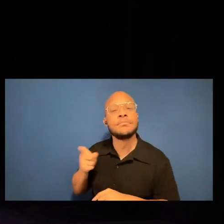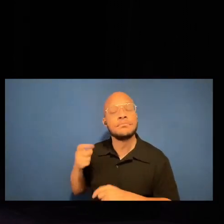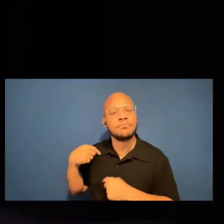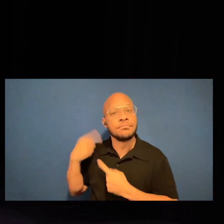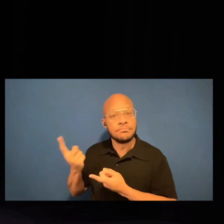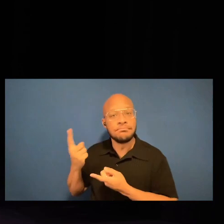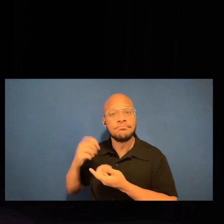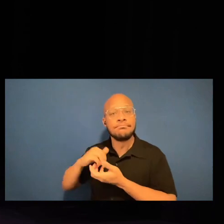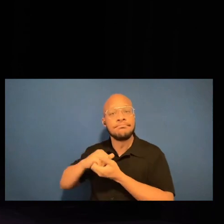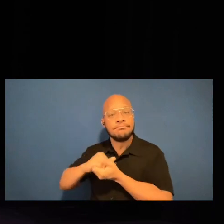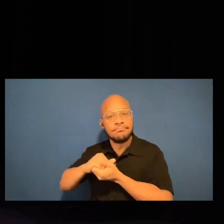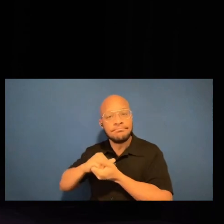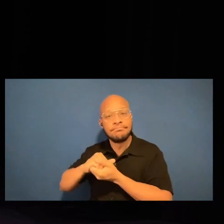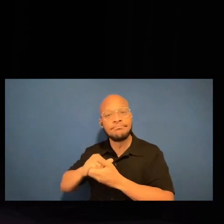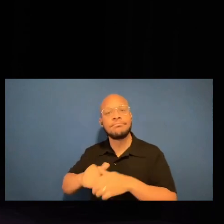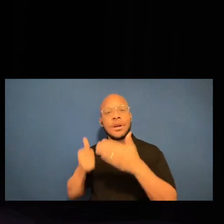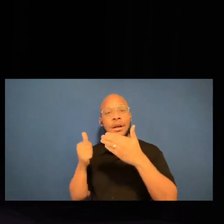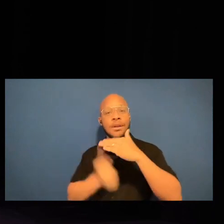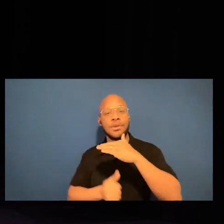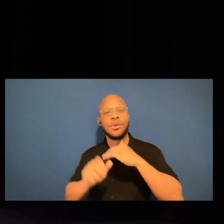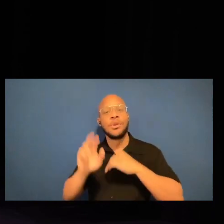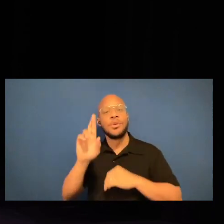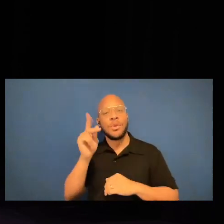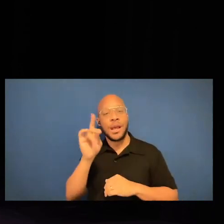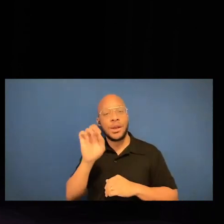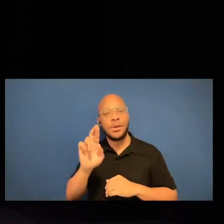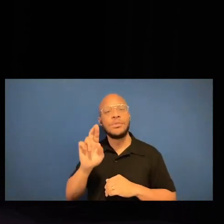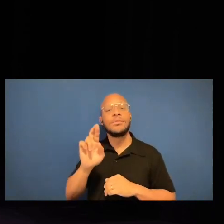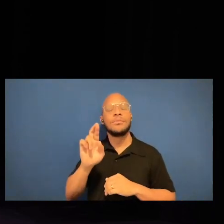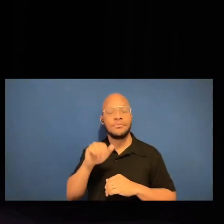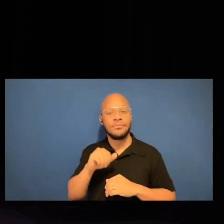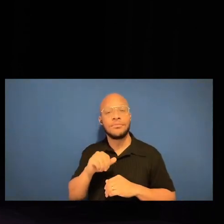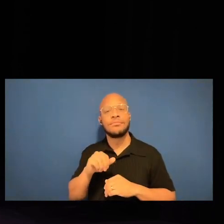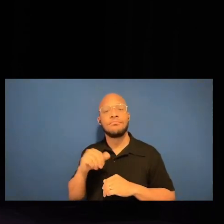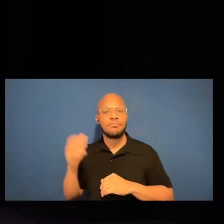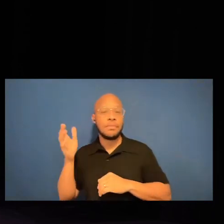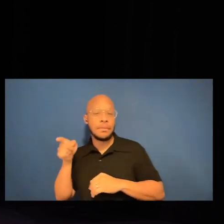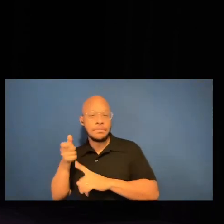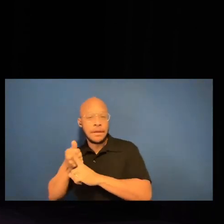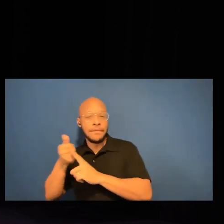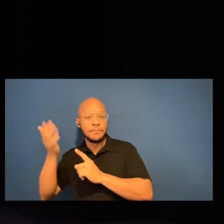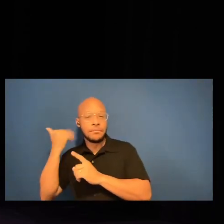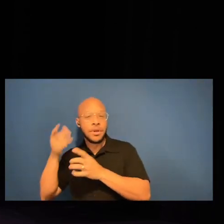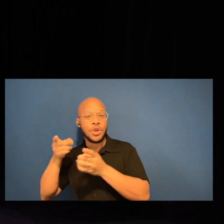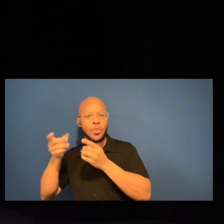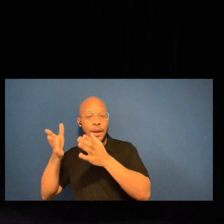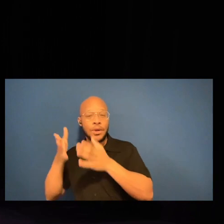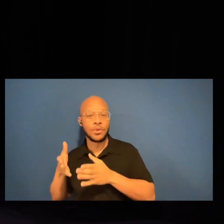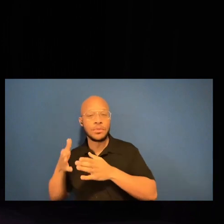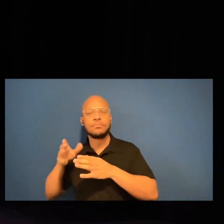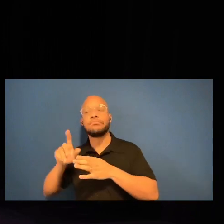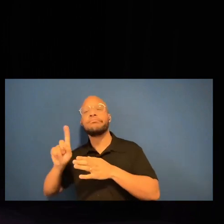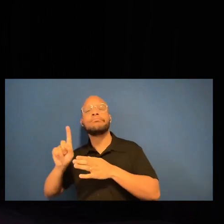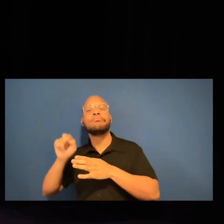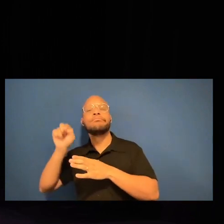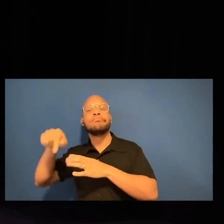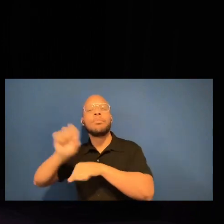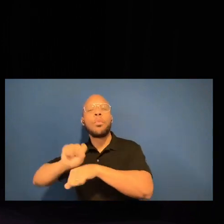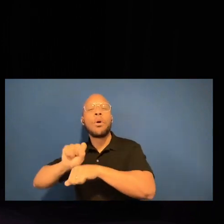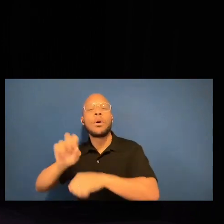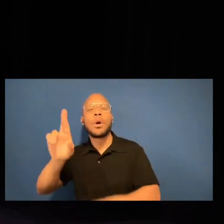Under the Radar while he was director at Red Cat. And he's most recently been named the director of